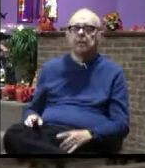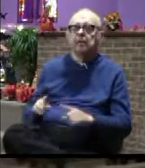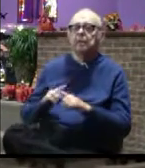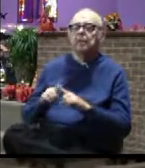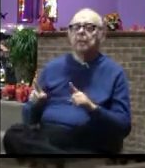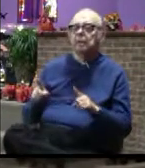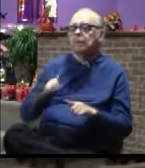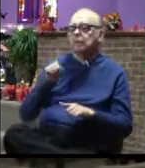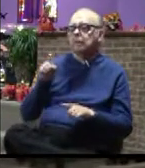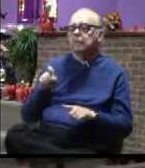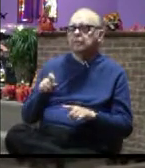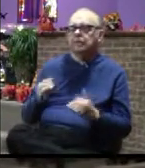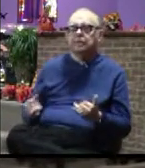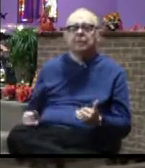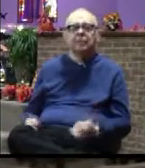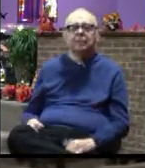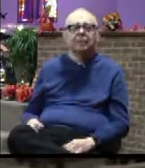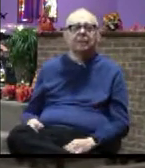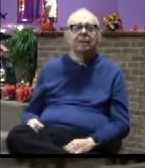but the question is this